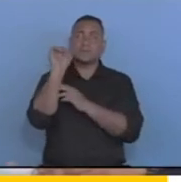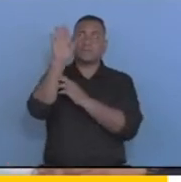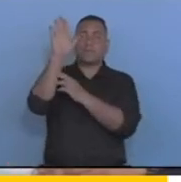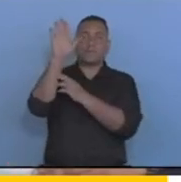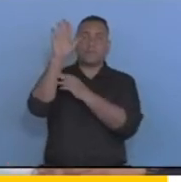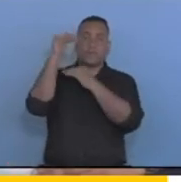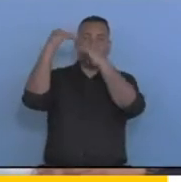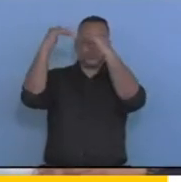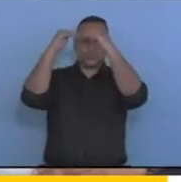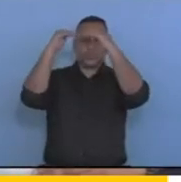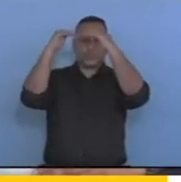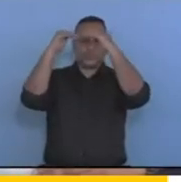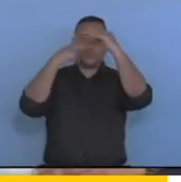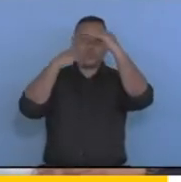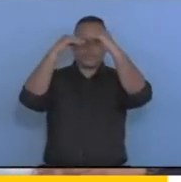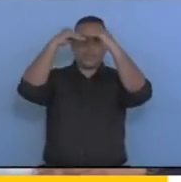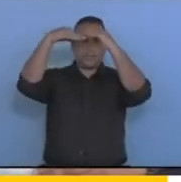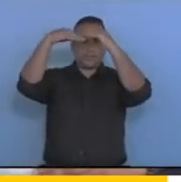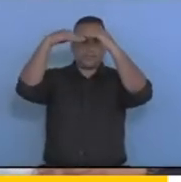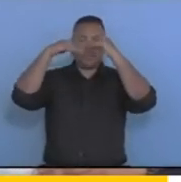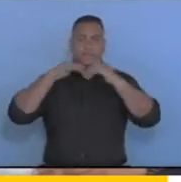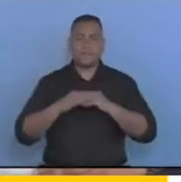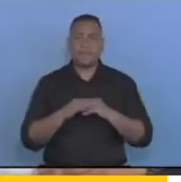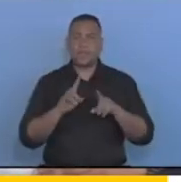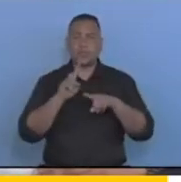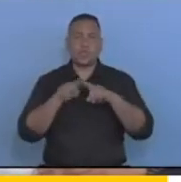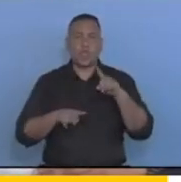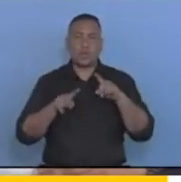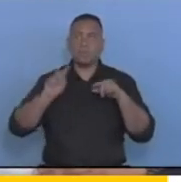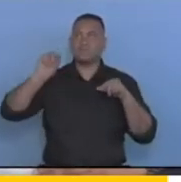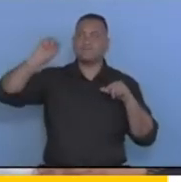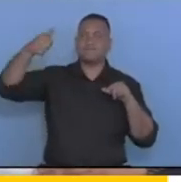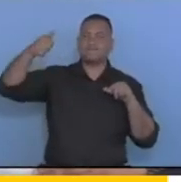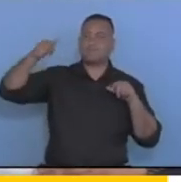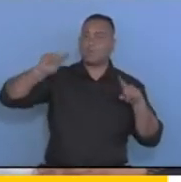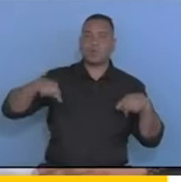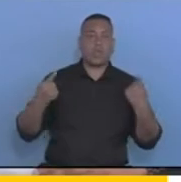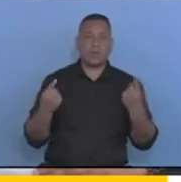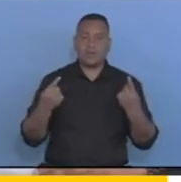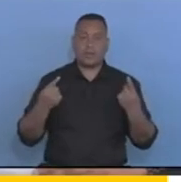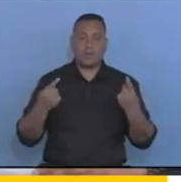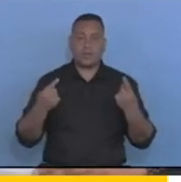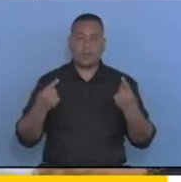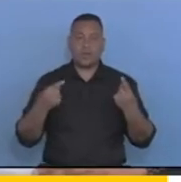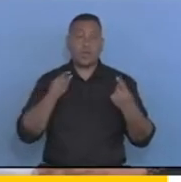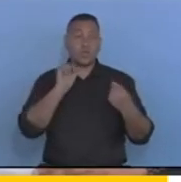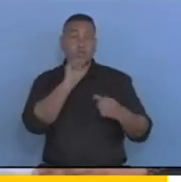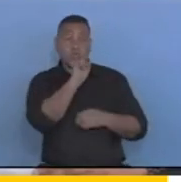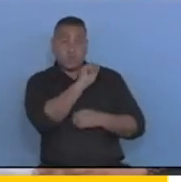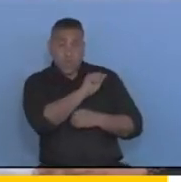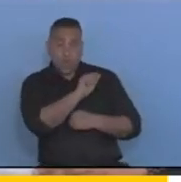on. So the student can't switch on. Oh. The facilitator must be present.